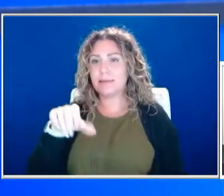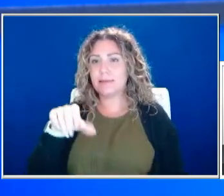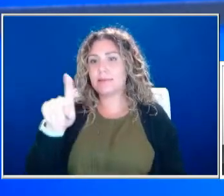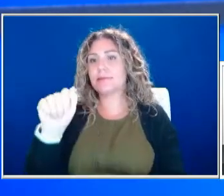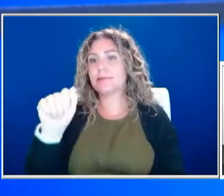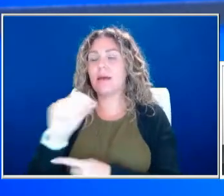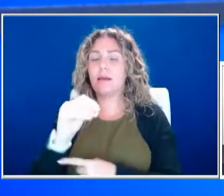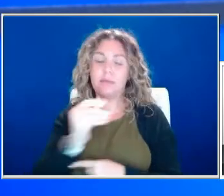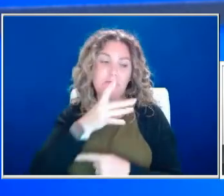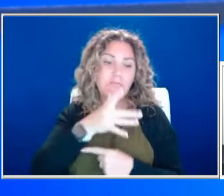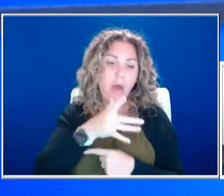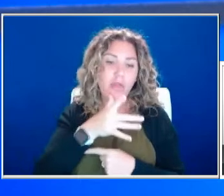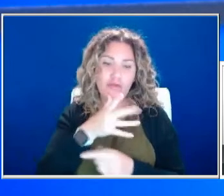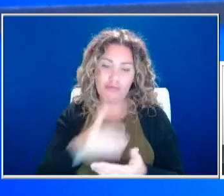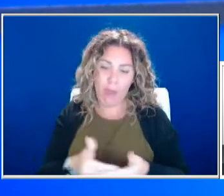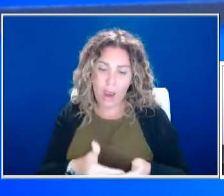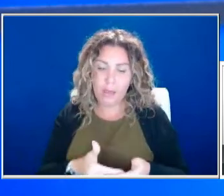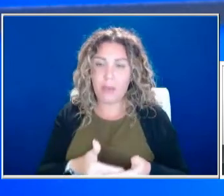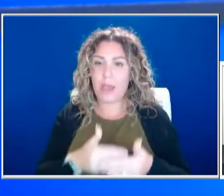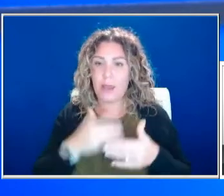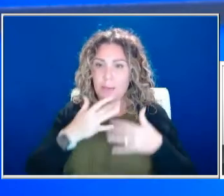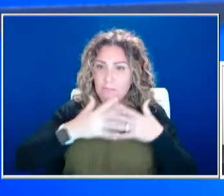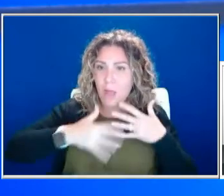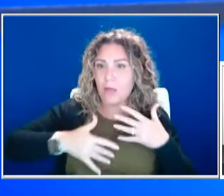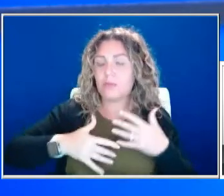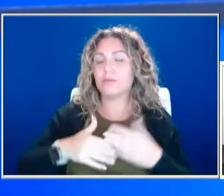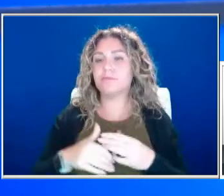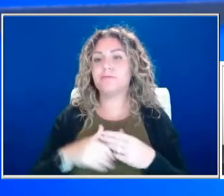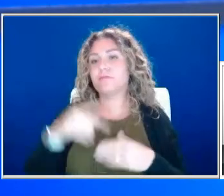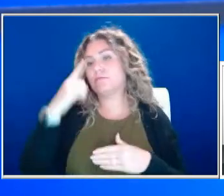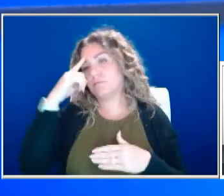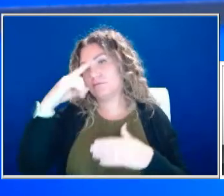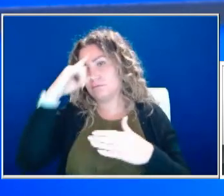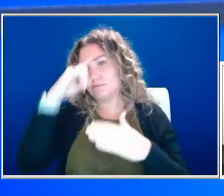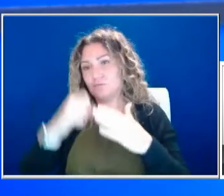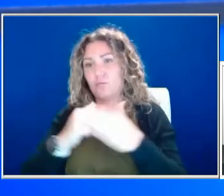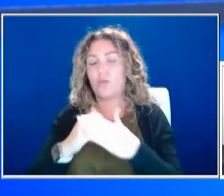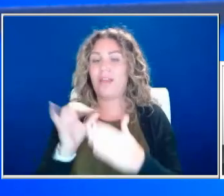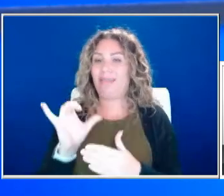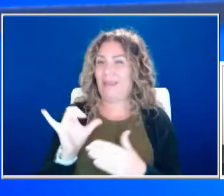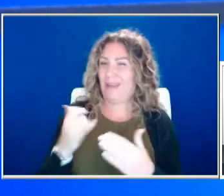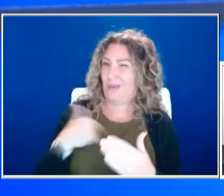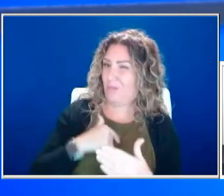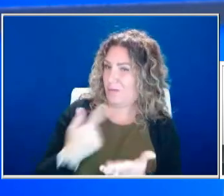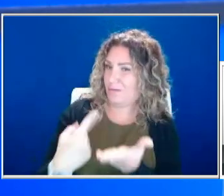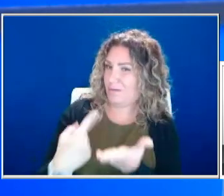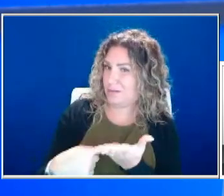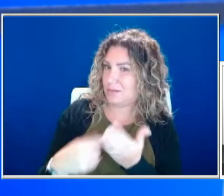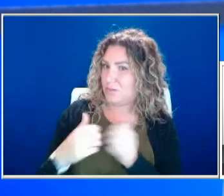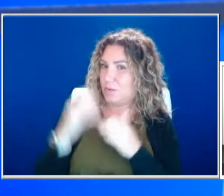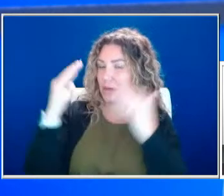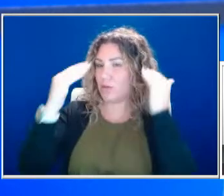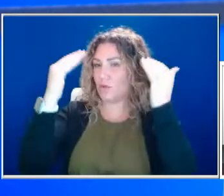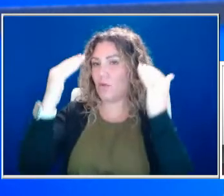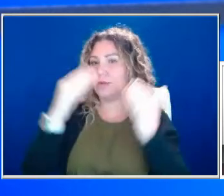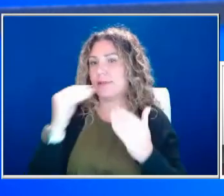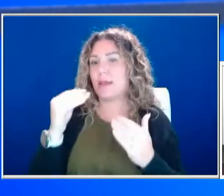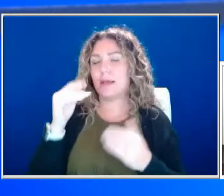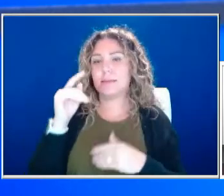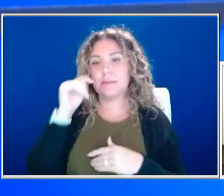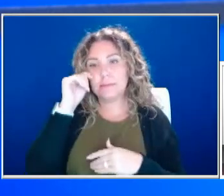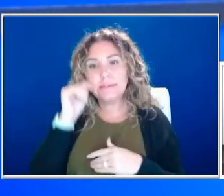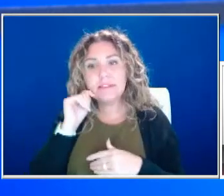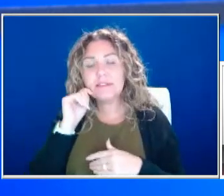blood supply. To have the strokes like we're talking about in adults and even